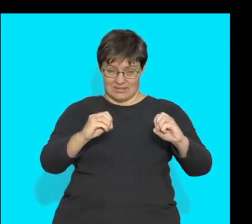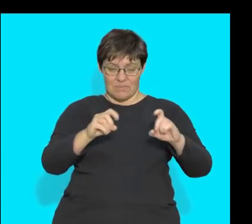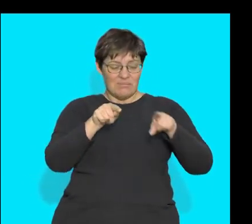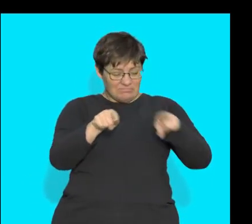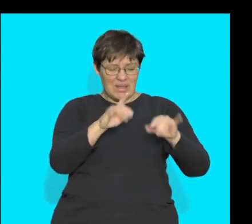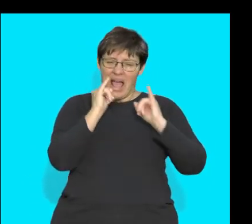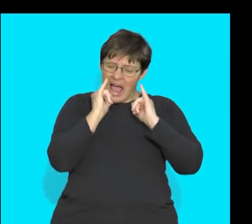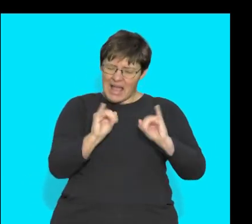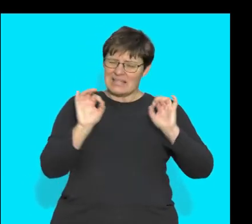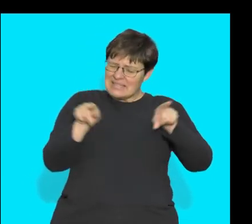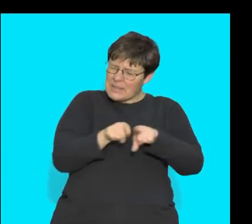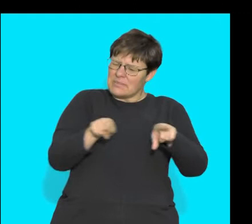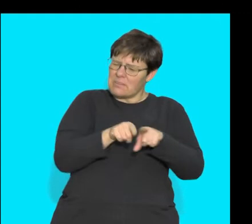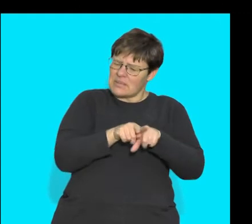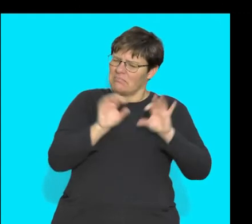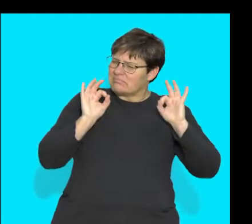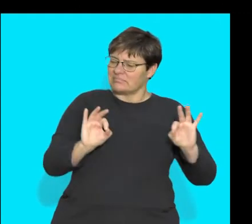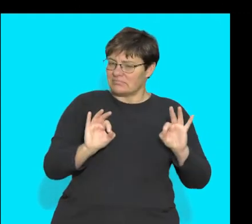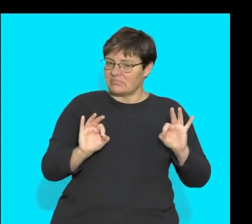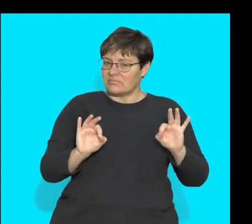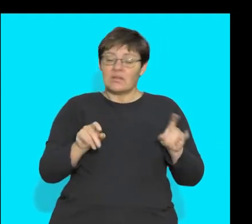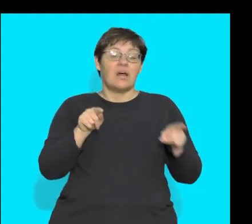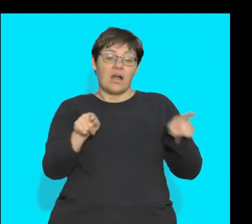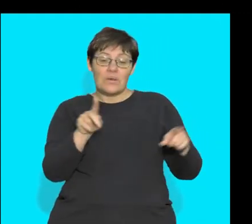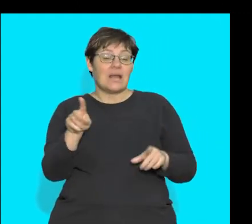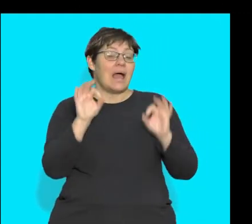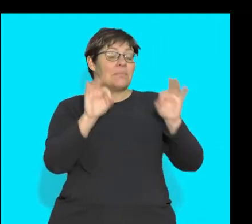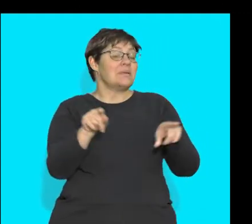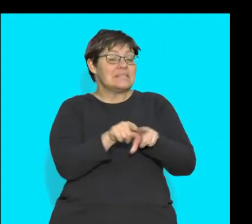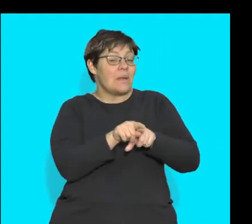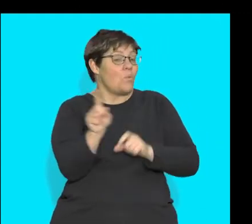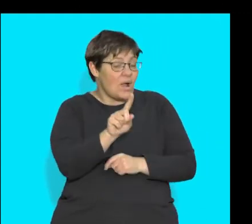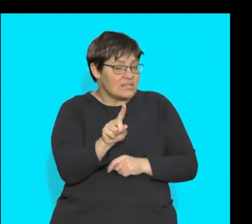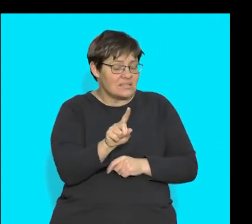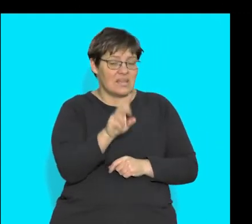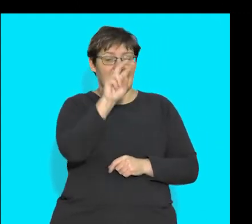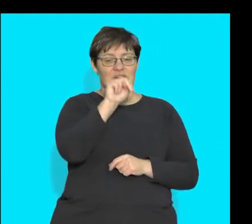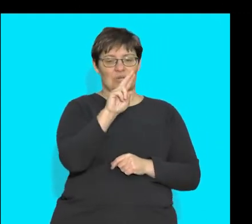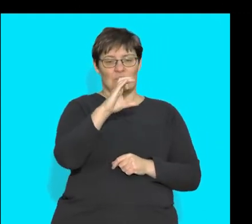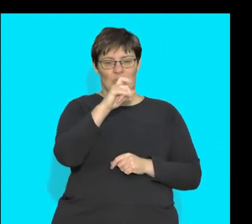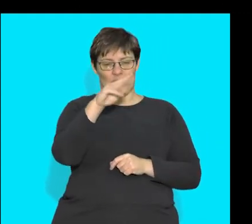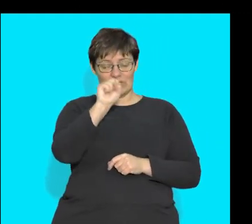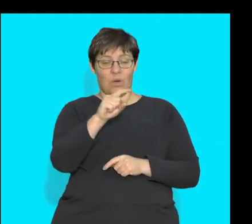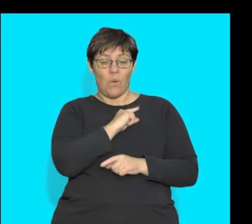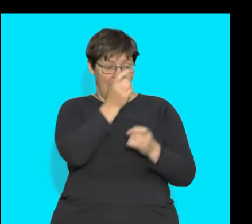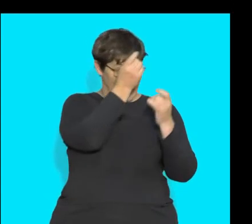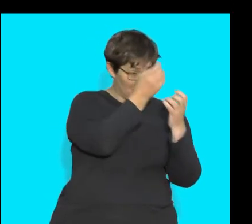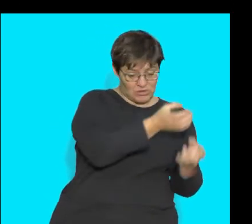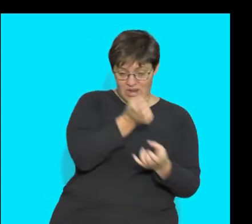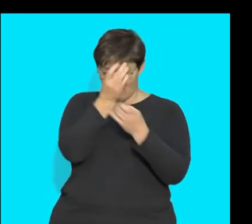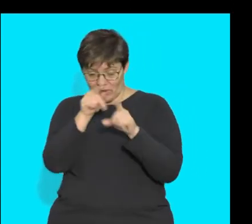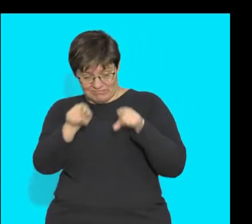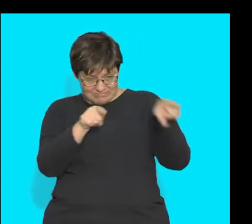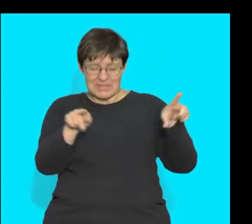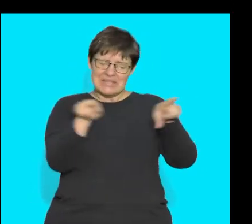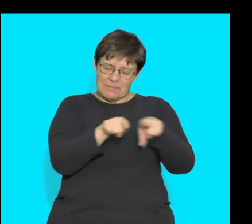two identical cells, what must be identical? Their nucleus, because all the information is